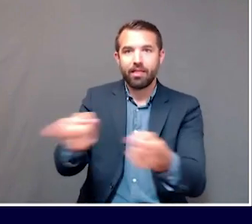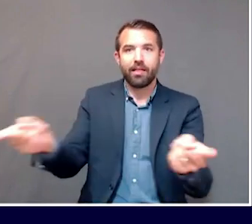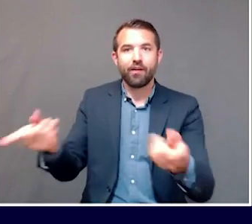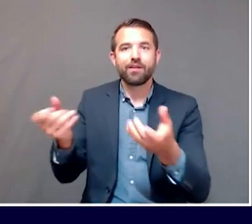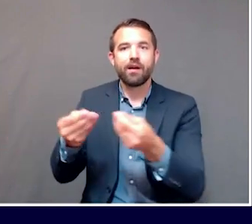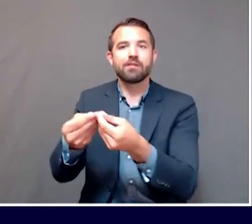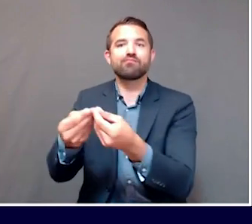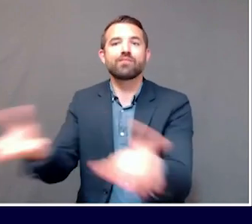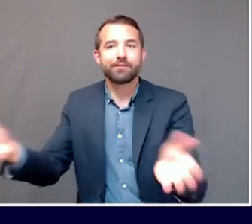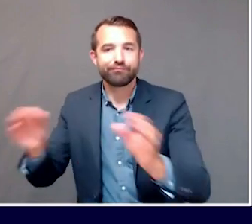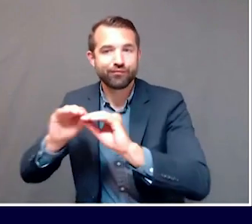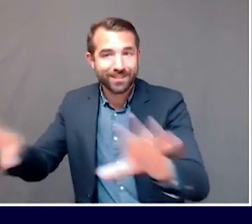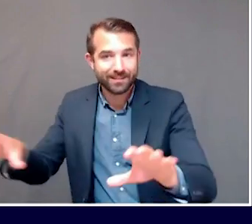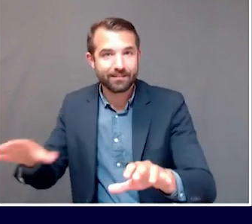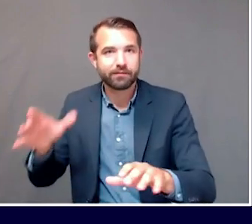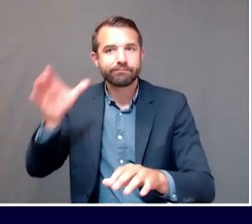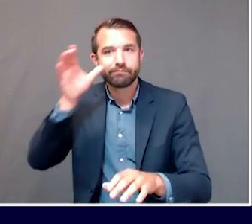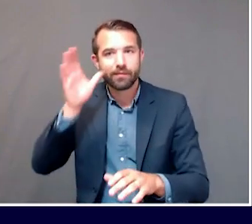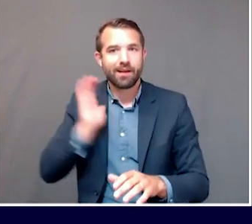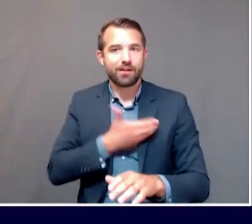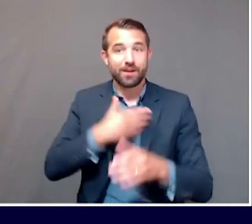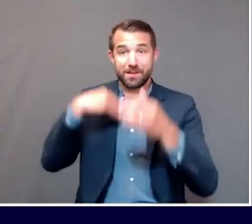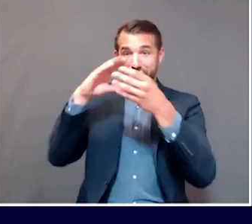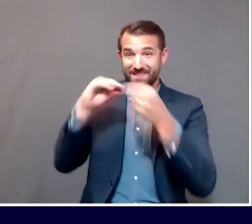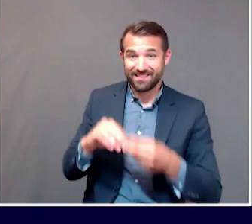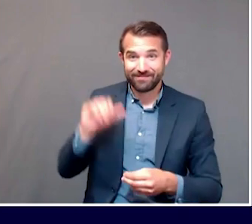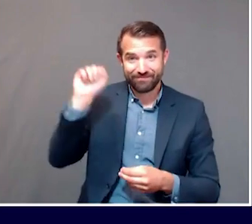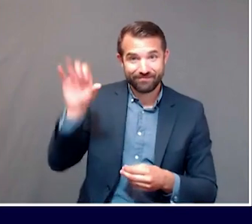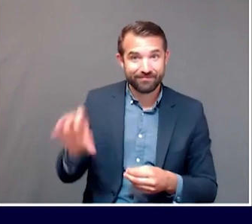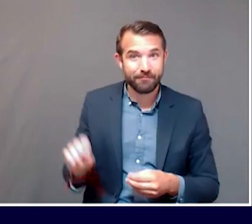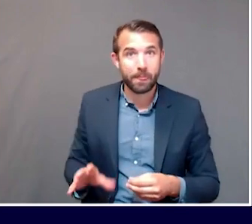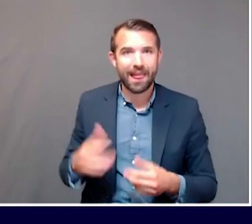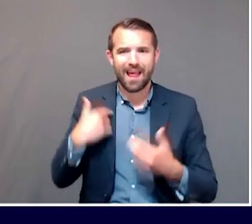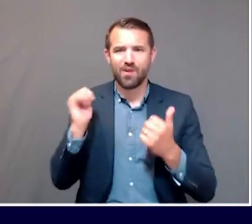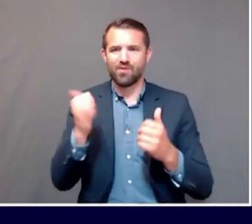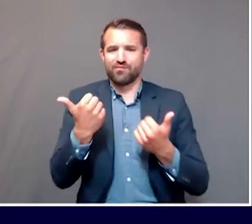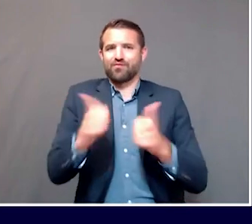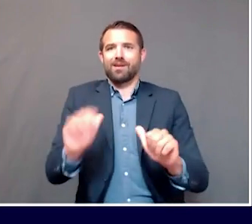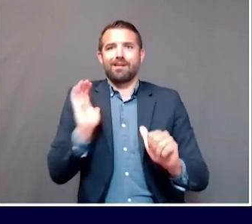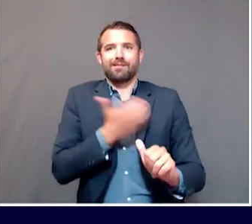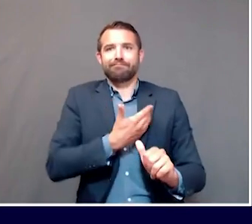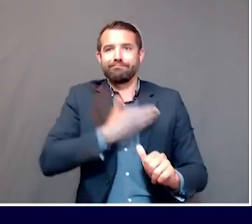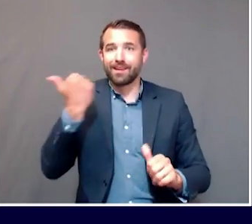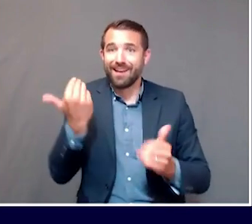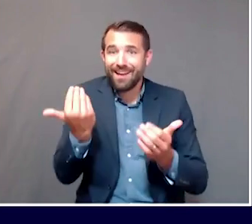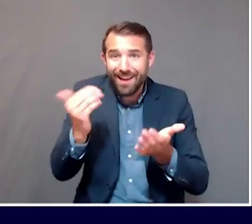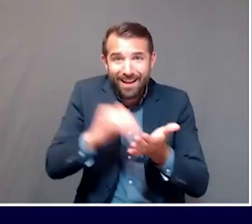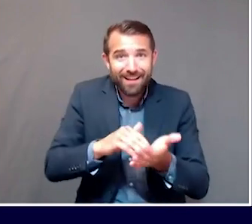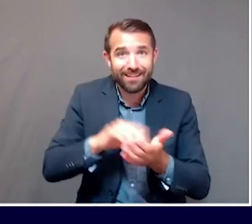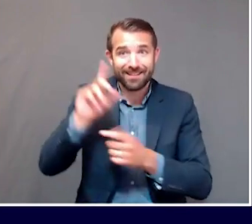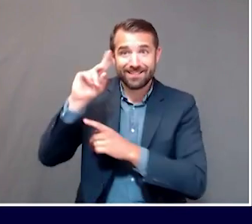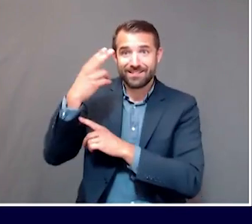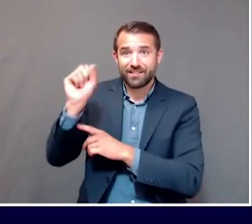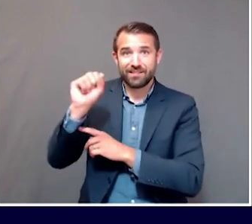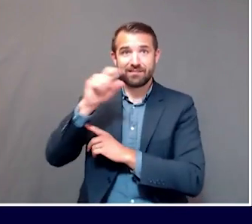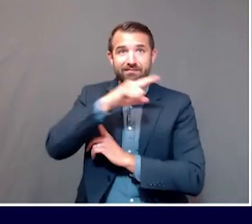are doing our best. We know we have more to do, and it is a top priority for the Department of Health and Human Services.